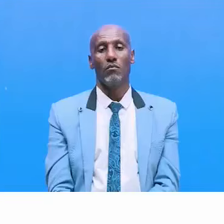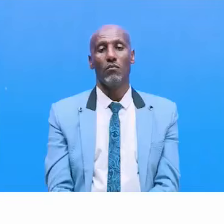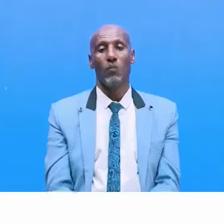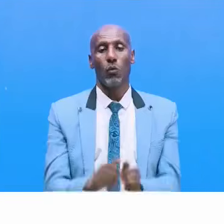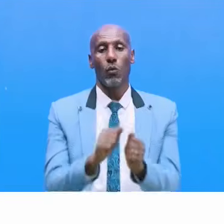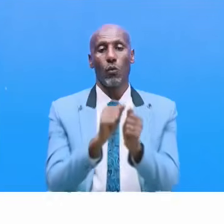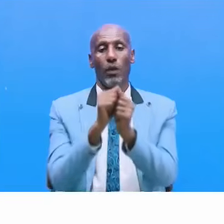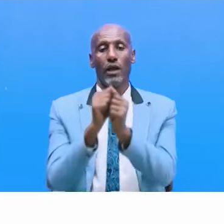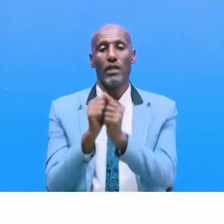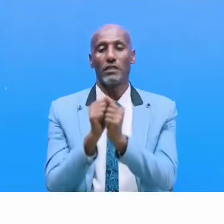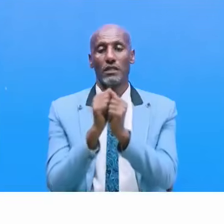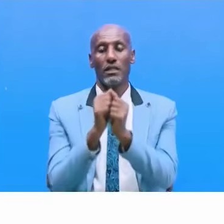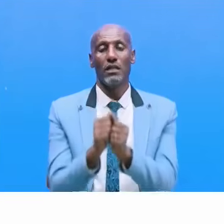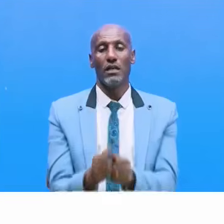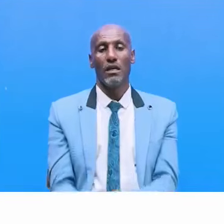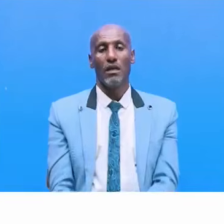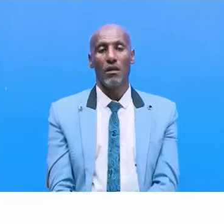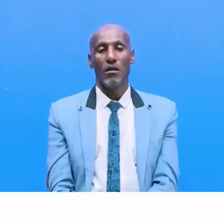with